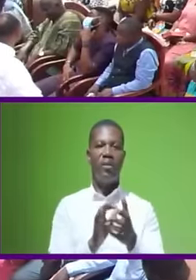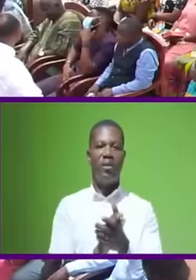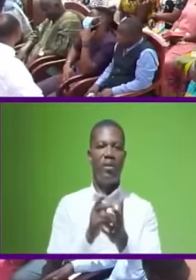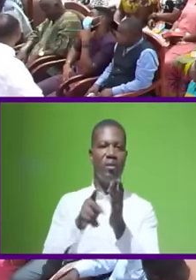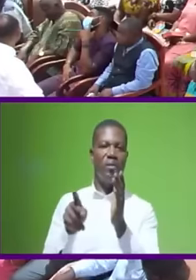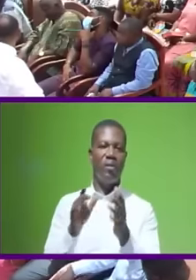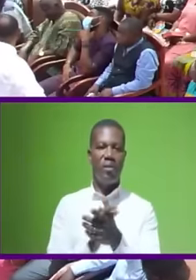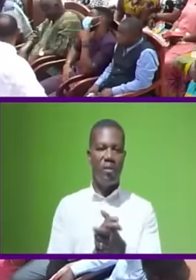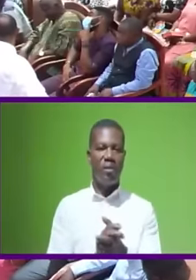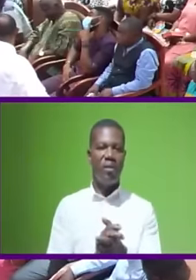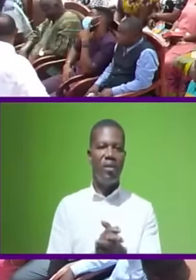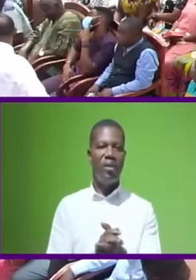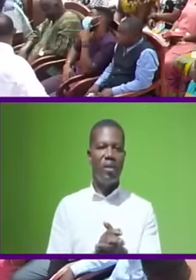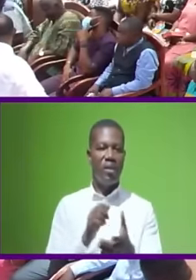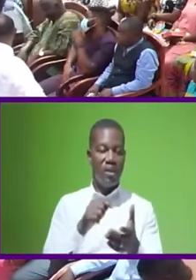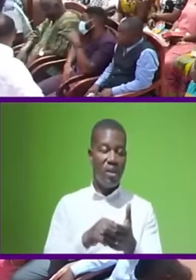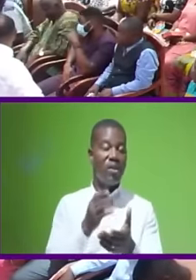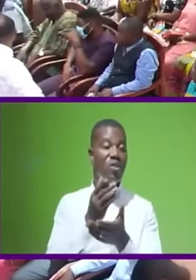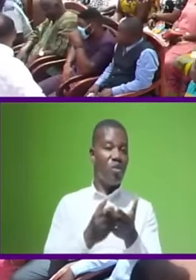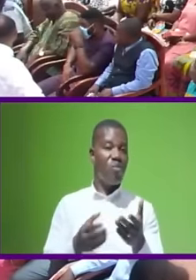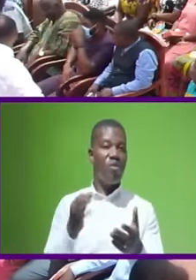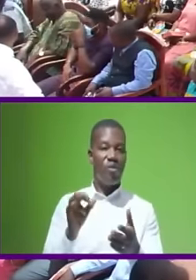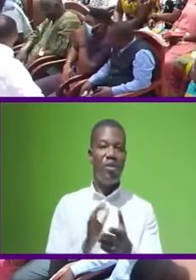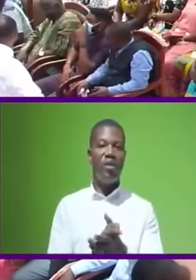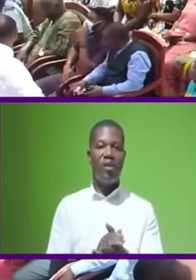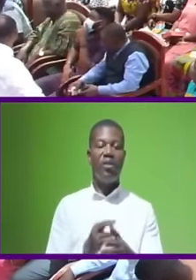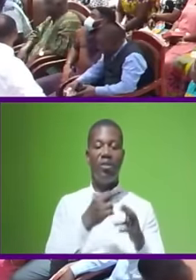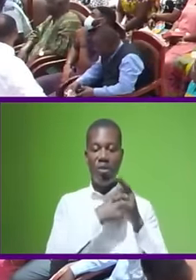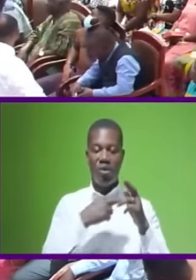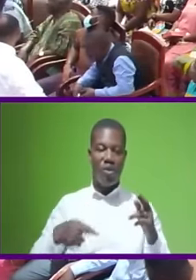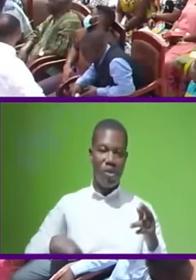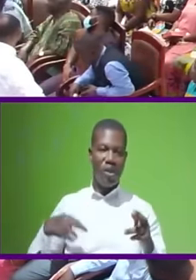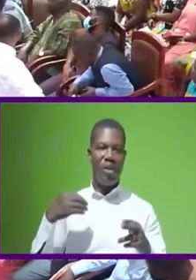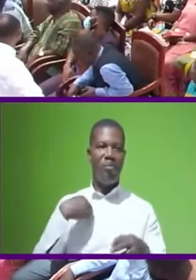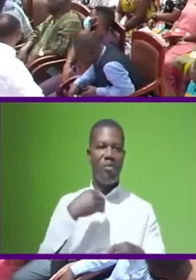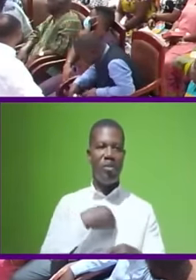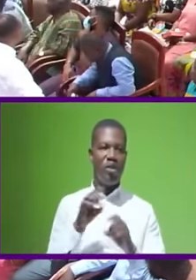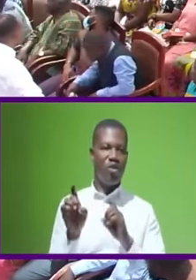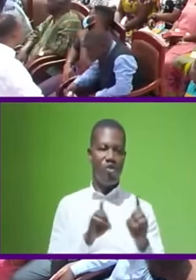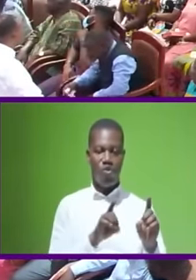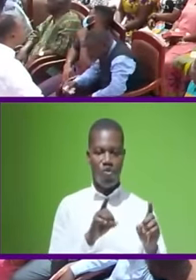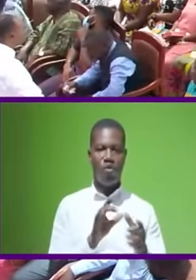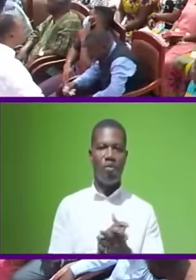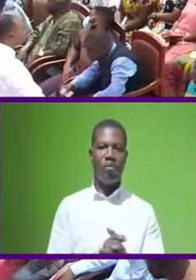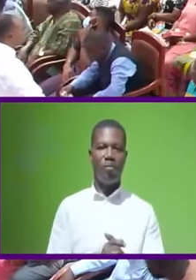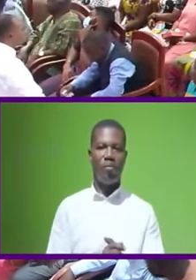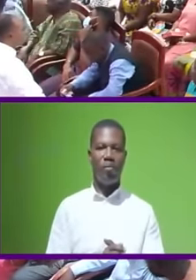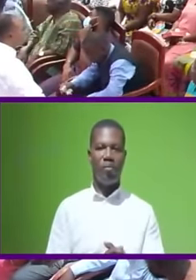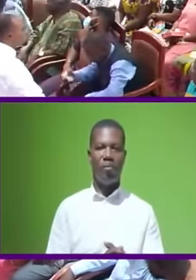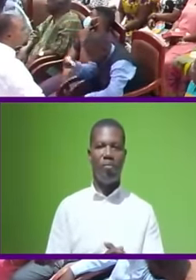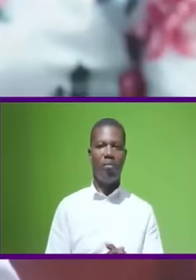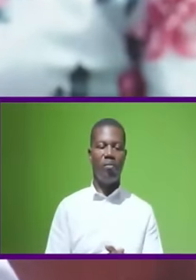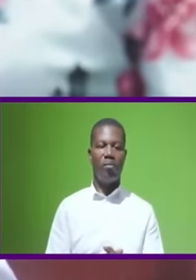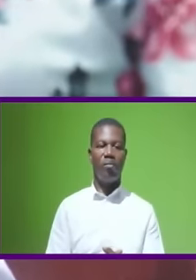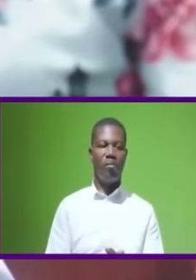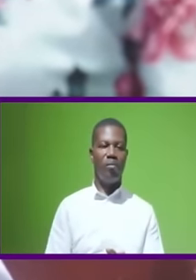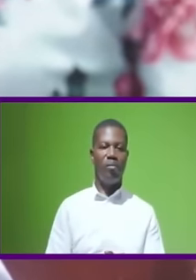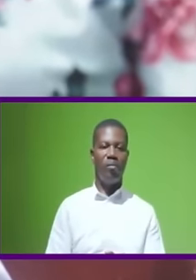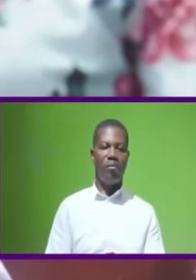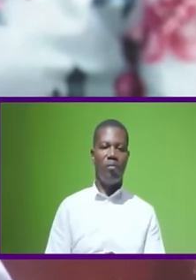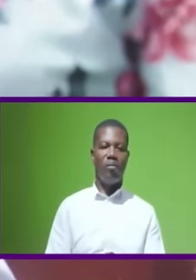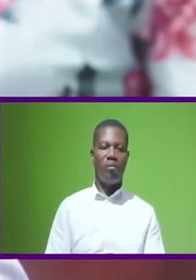Philadelphia for Mobino, Ayon, would have hurriedly gone to see a landowner and then plan with him that